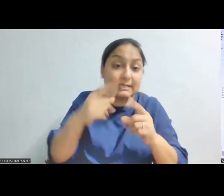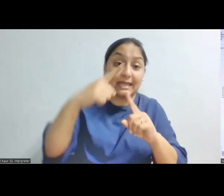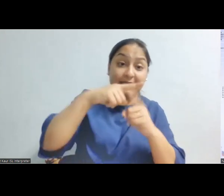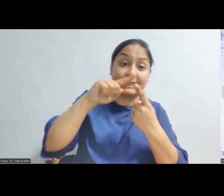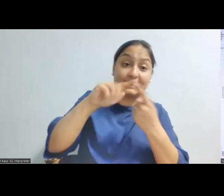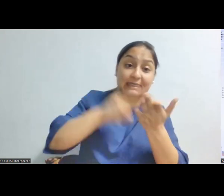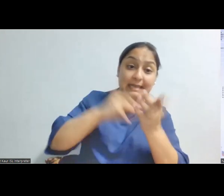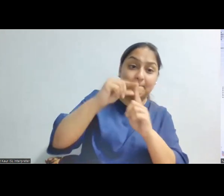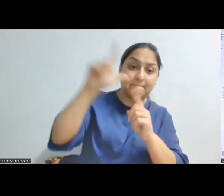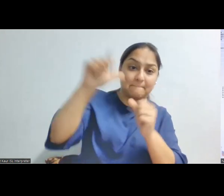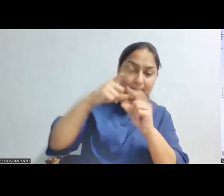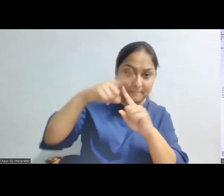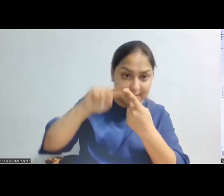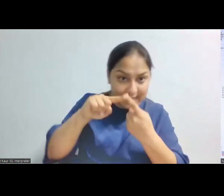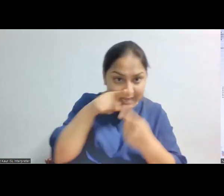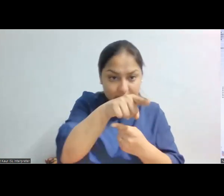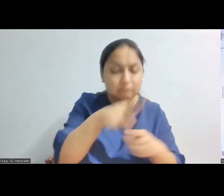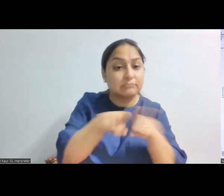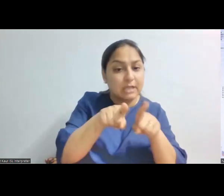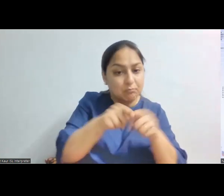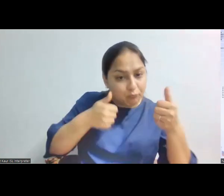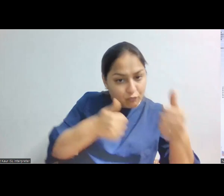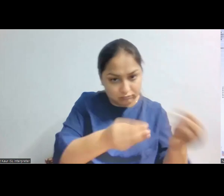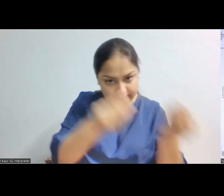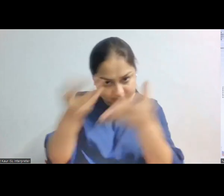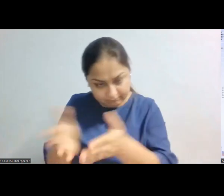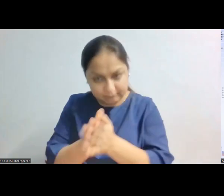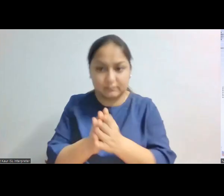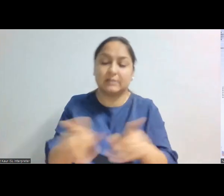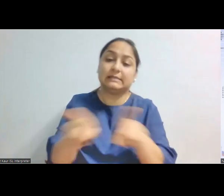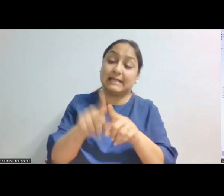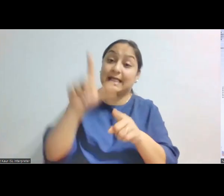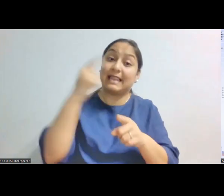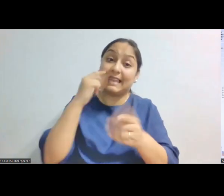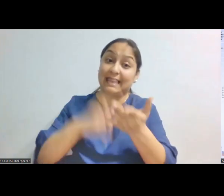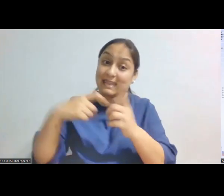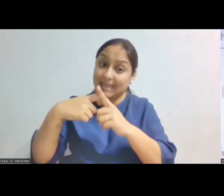would request the chat moderators to kindly repost the links to download the